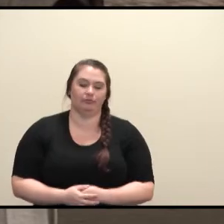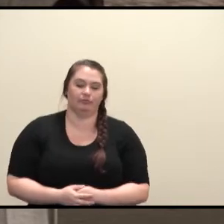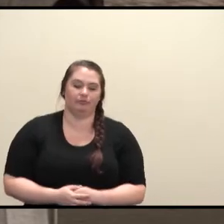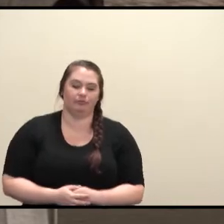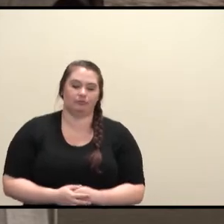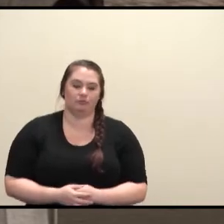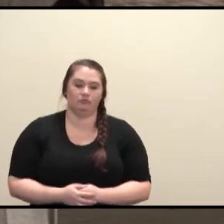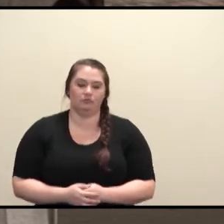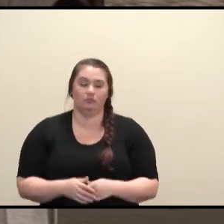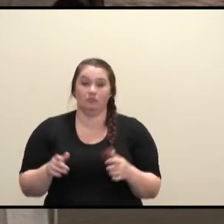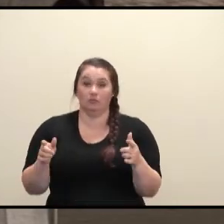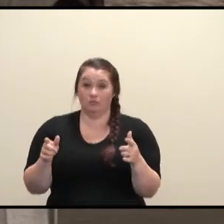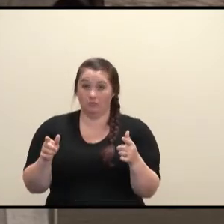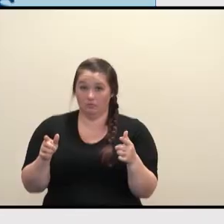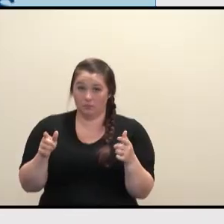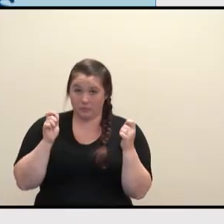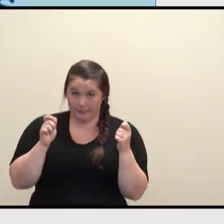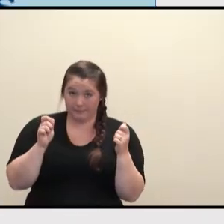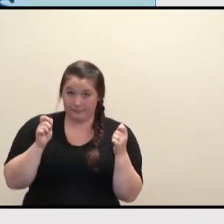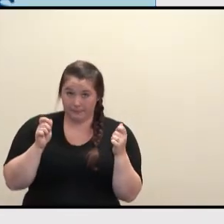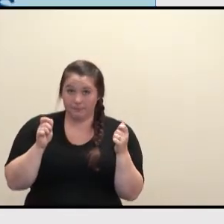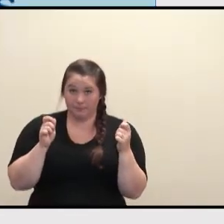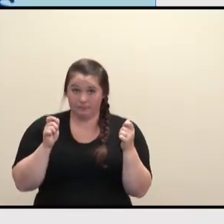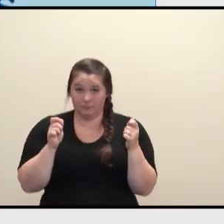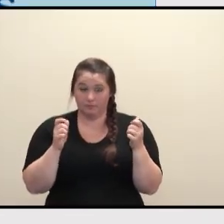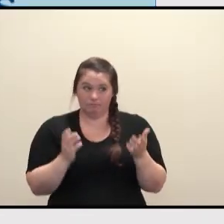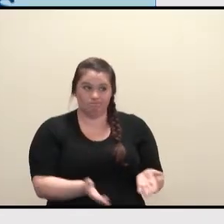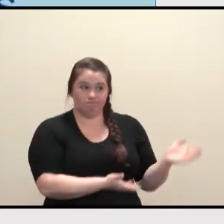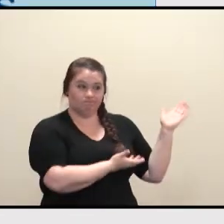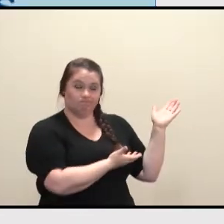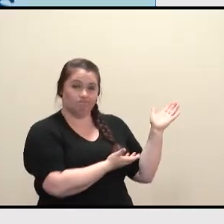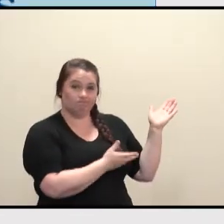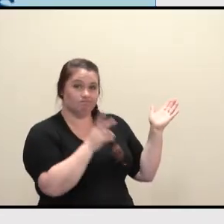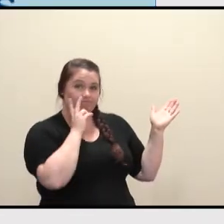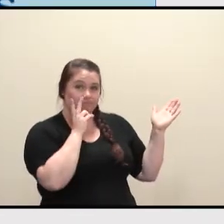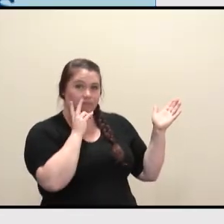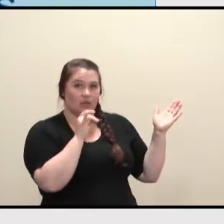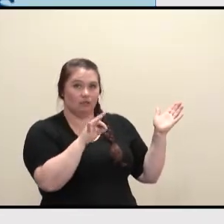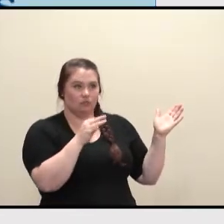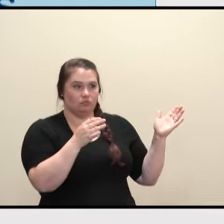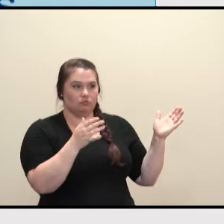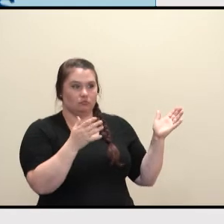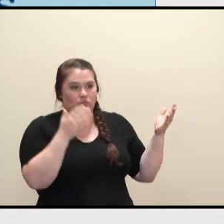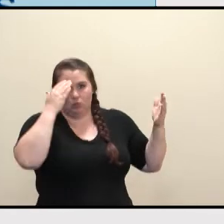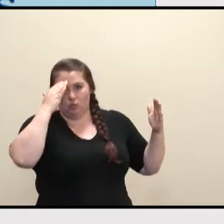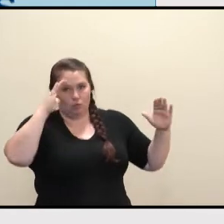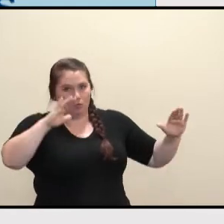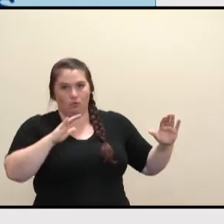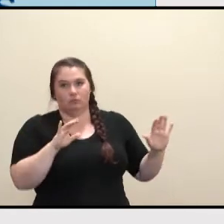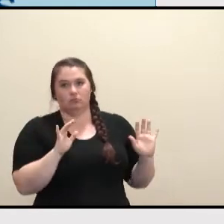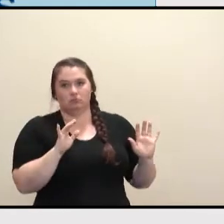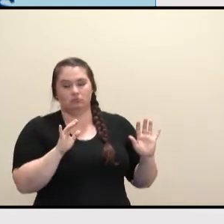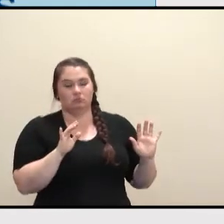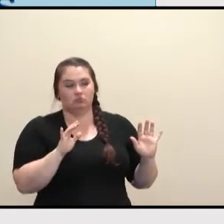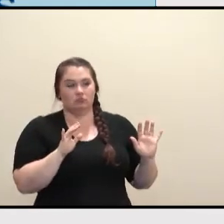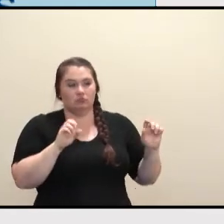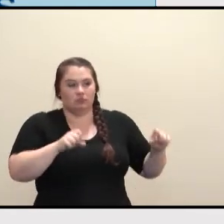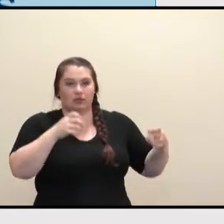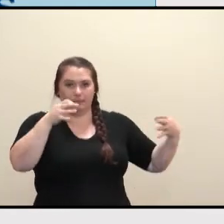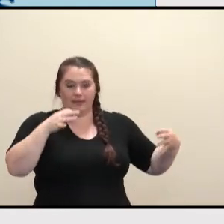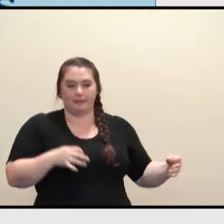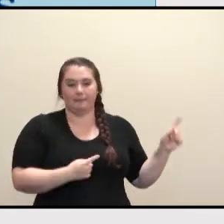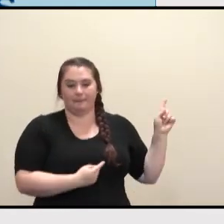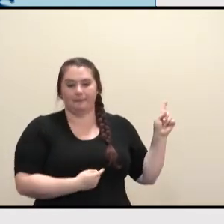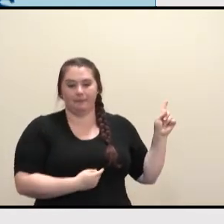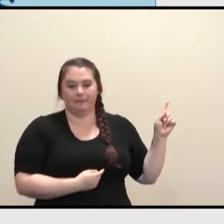So just quickly, in case you know you're not quite familiar with compensation in schools, but we do have certain objectives for our pay